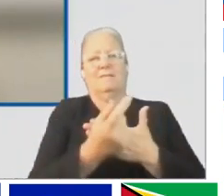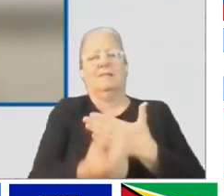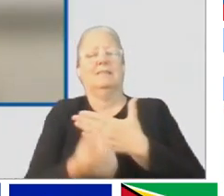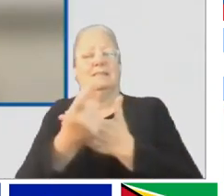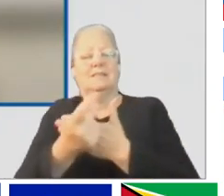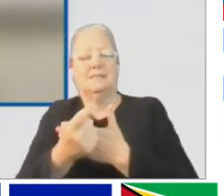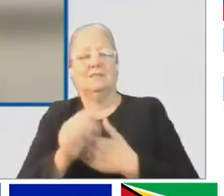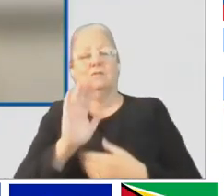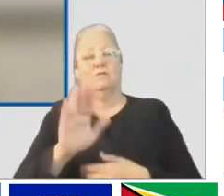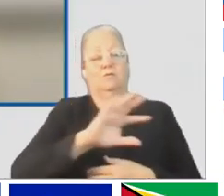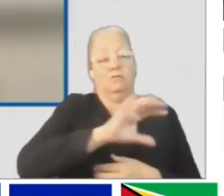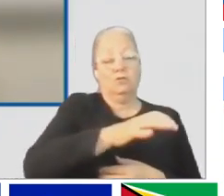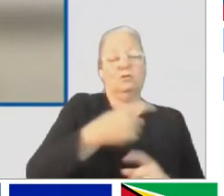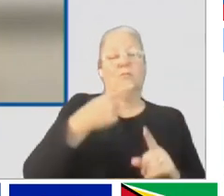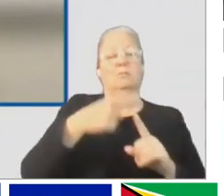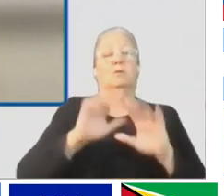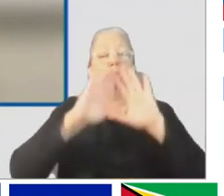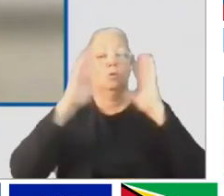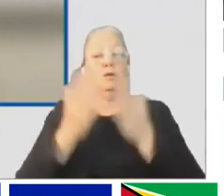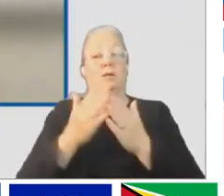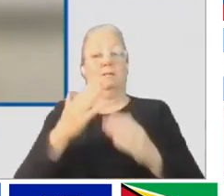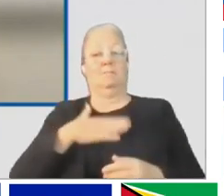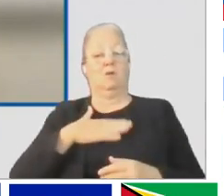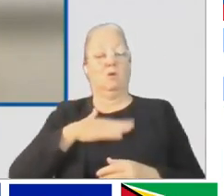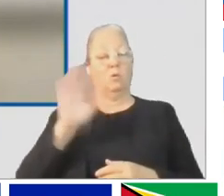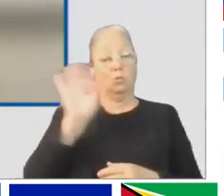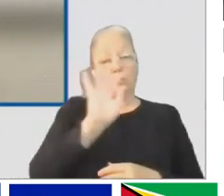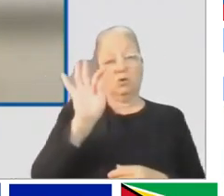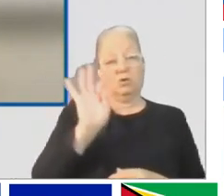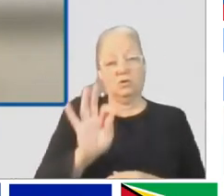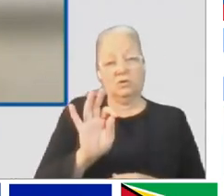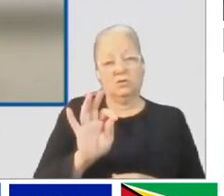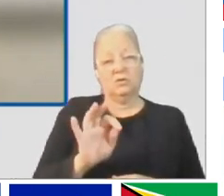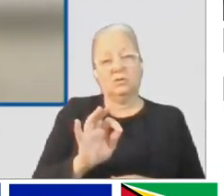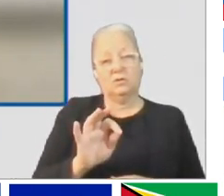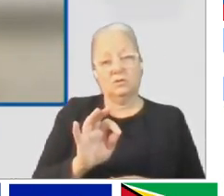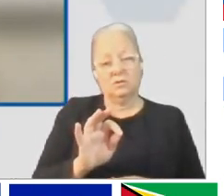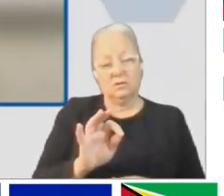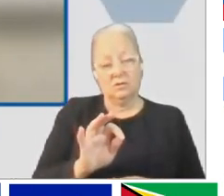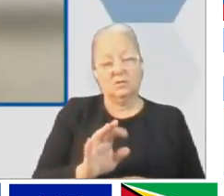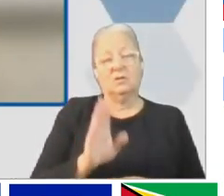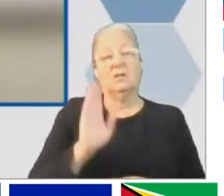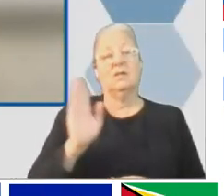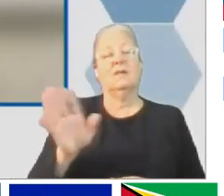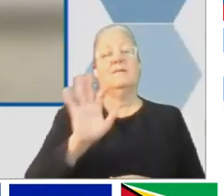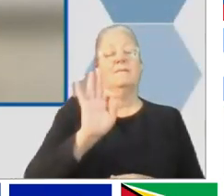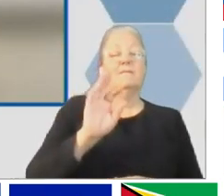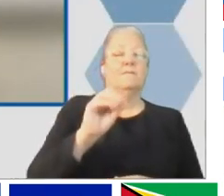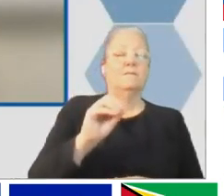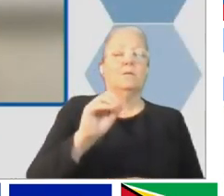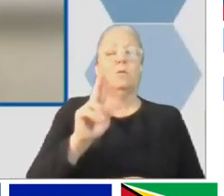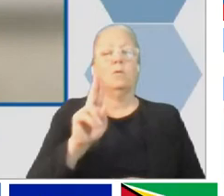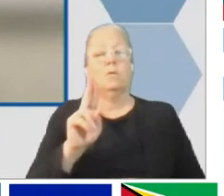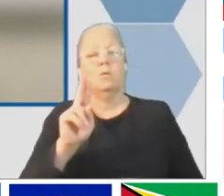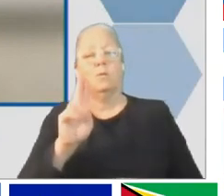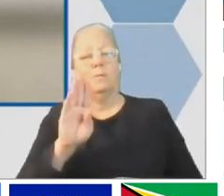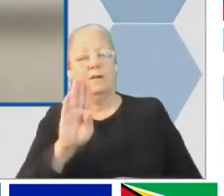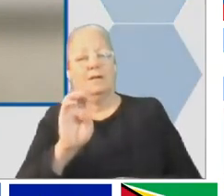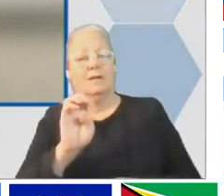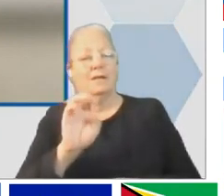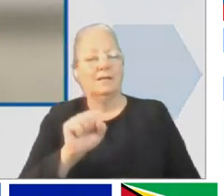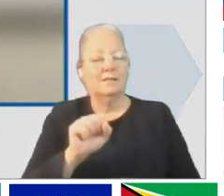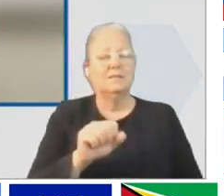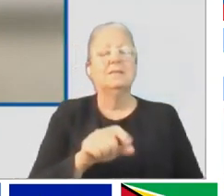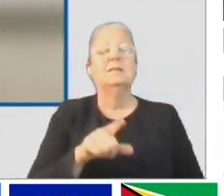world. My question was actually going to go to Ms. Forbes and Ms. Freddy, talking about the same integrating